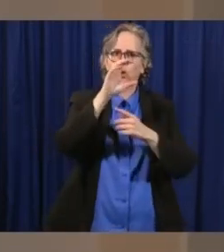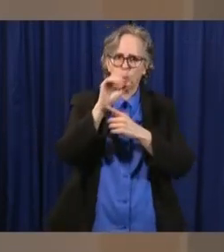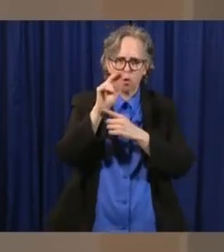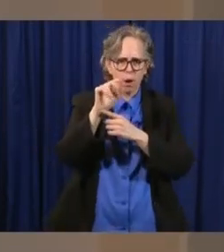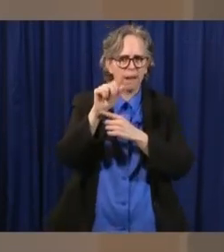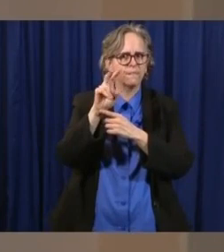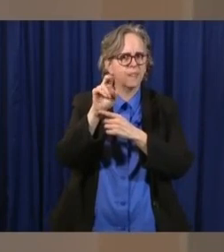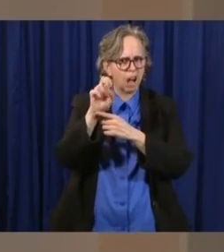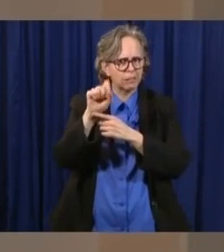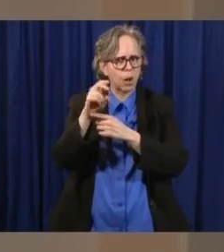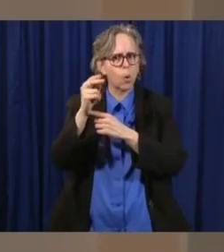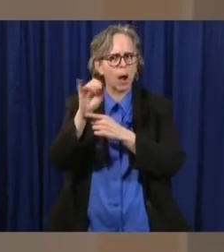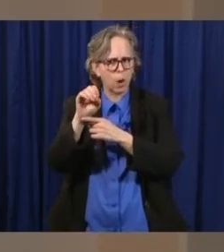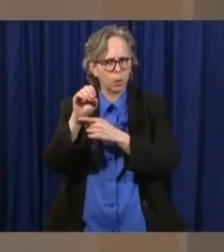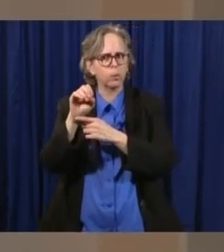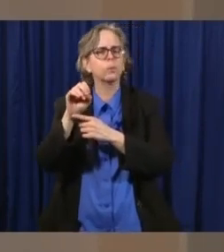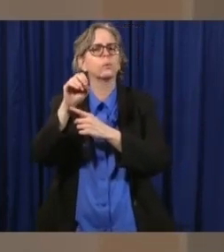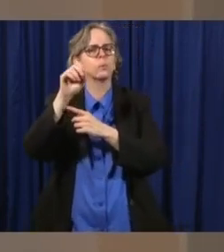coronavirus.ohio.gov website.